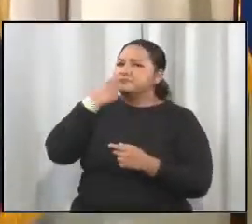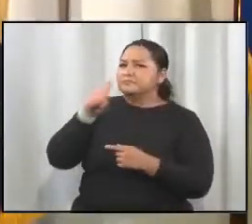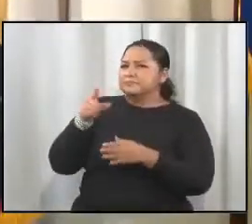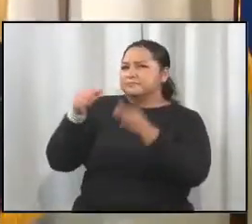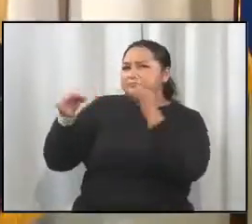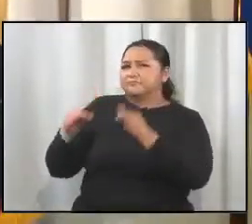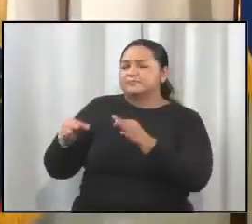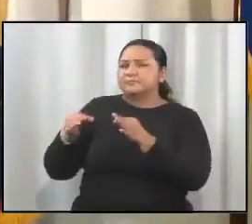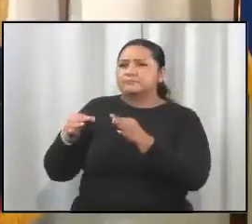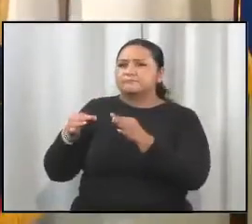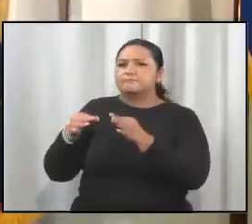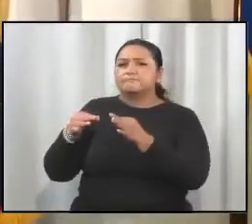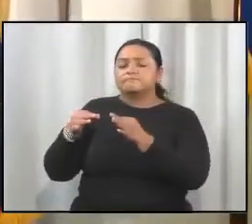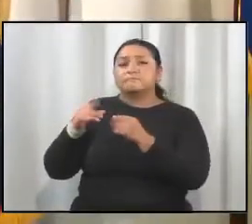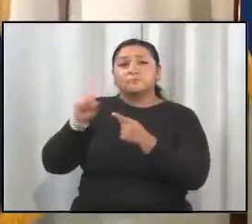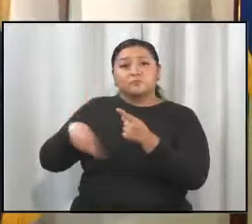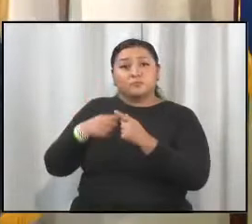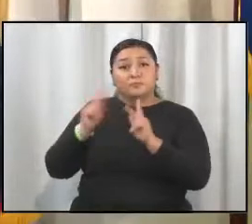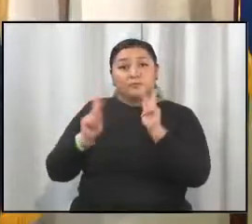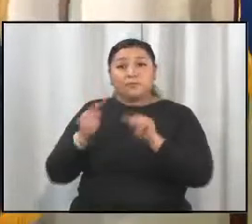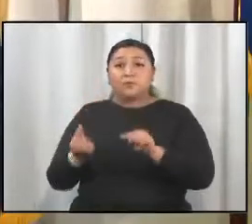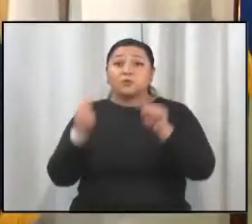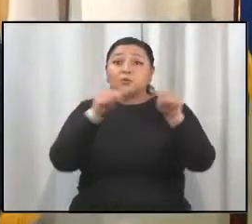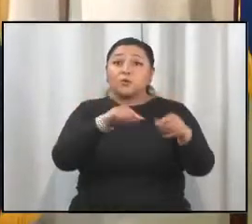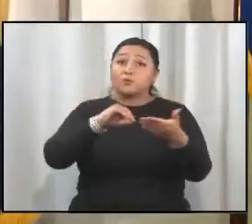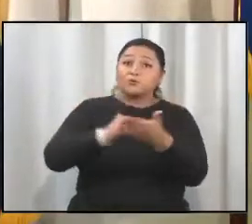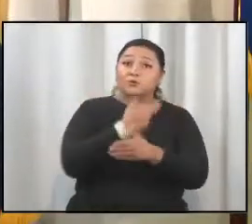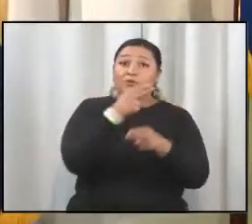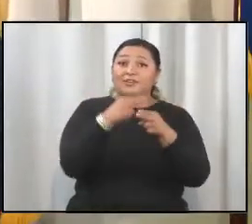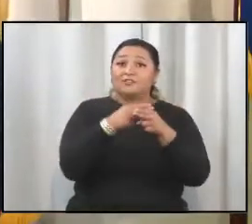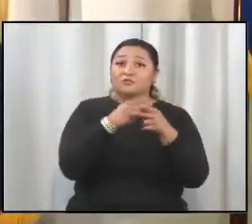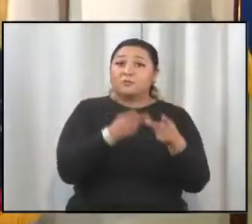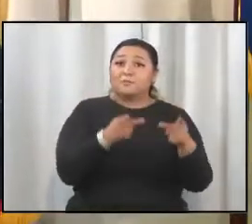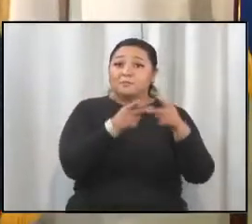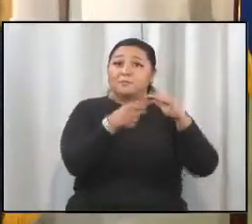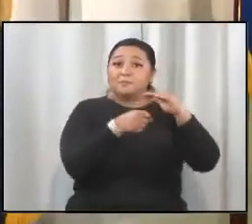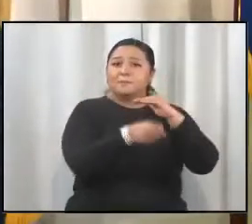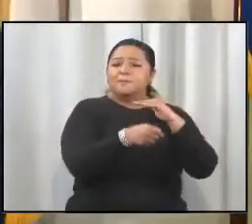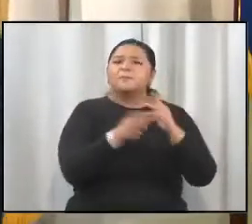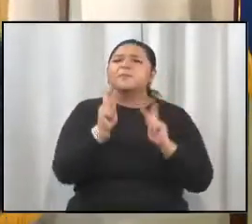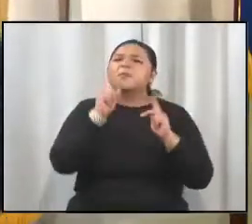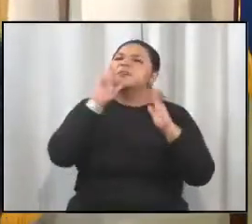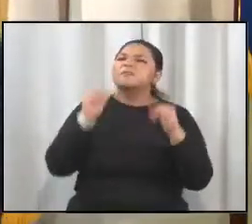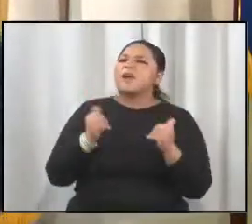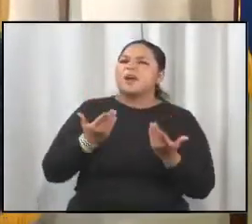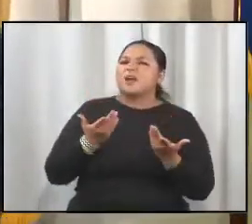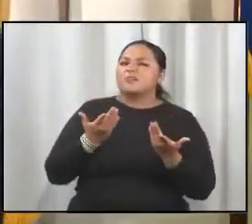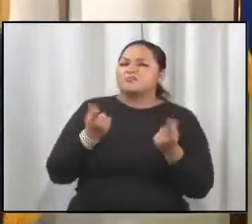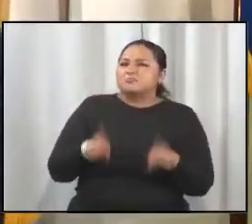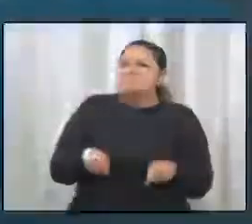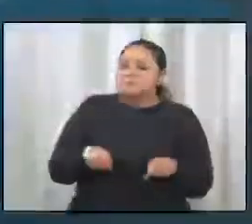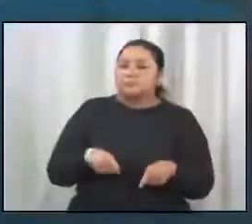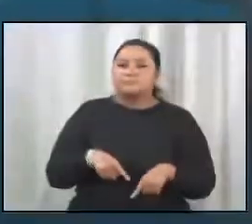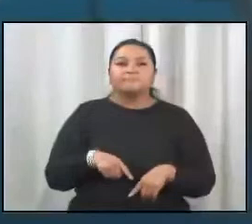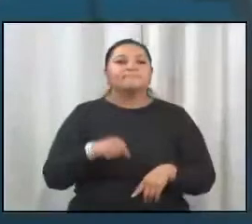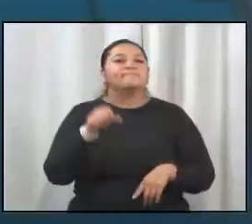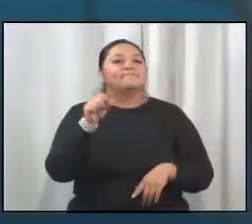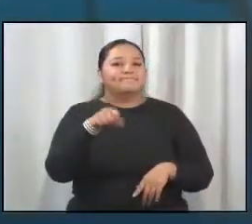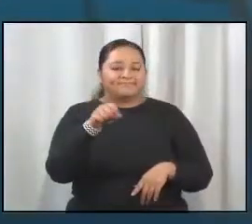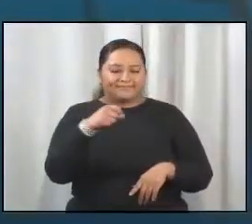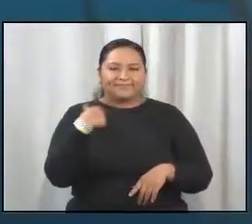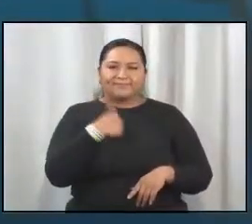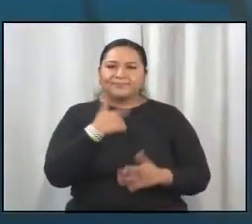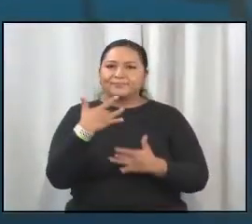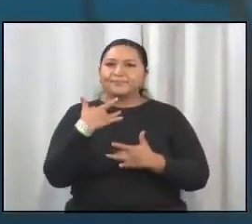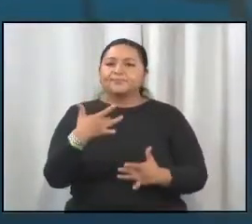they stay at the new interim shelter site. What can people expect to see? Yeah, so we always do